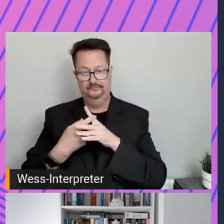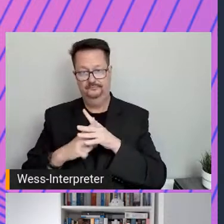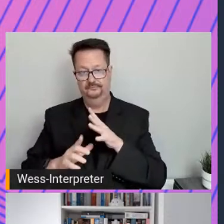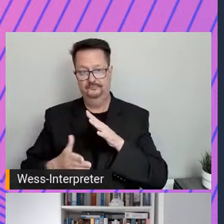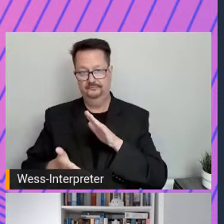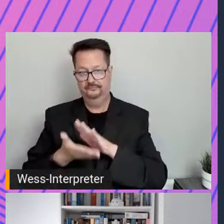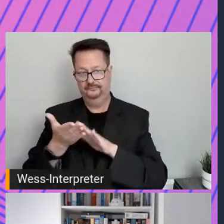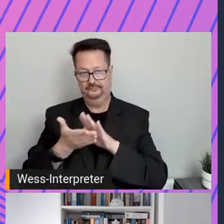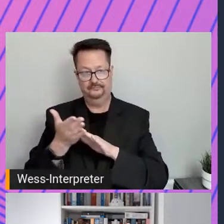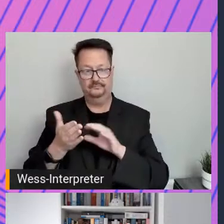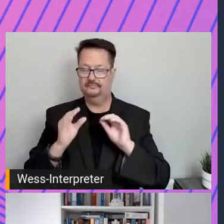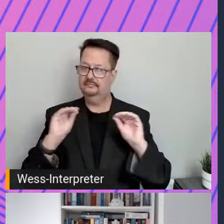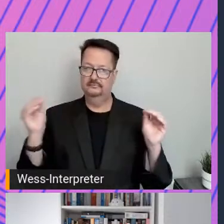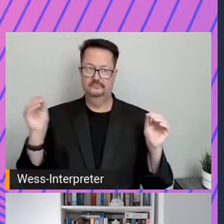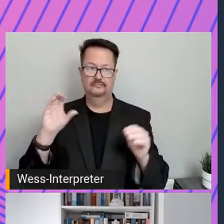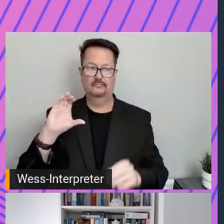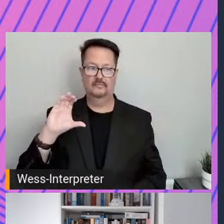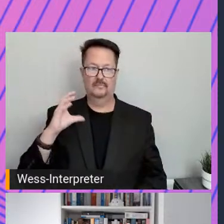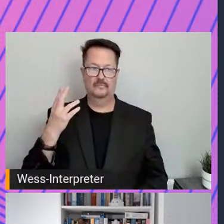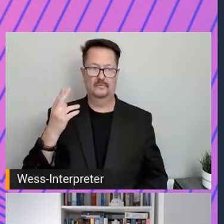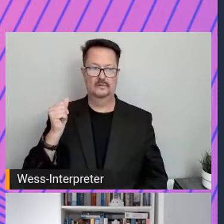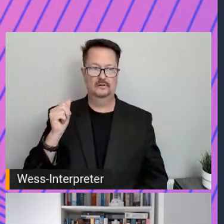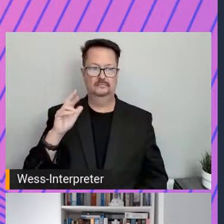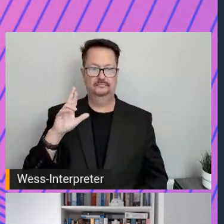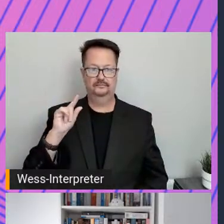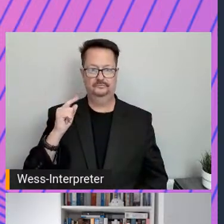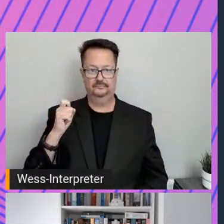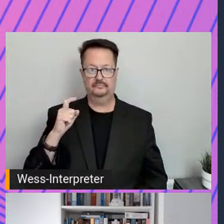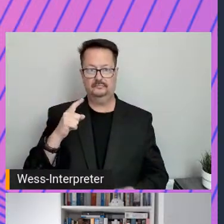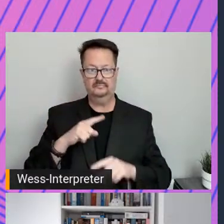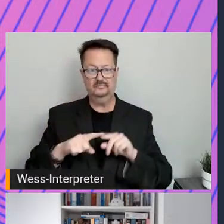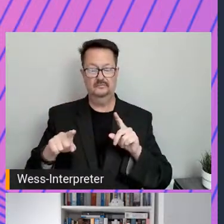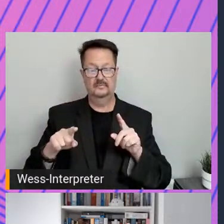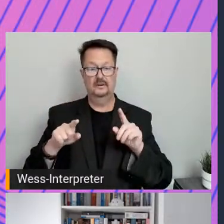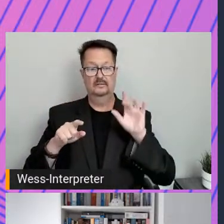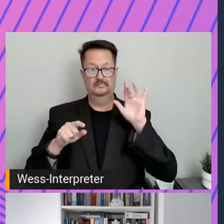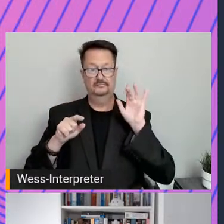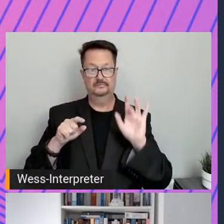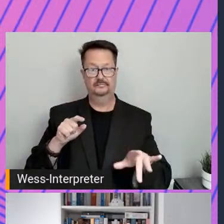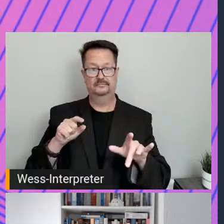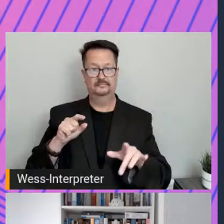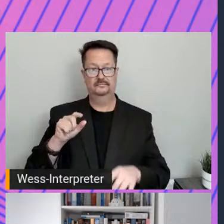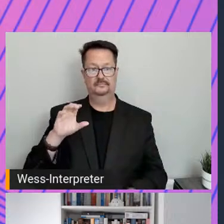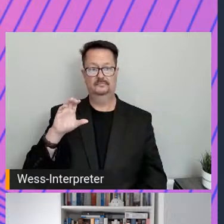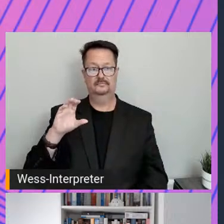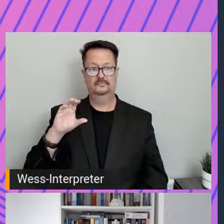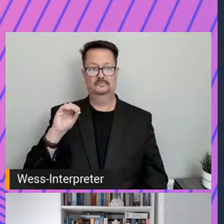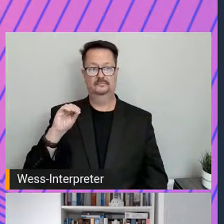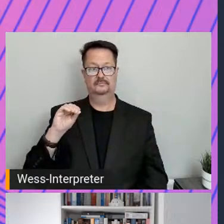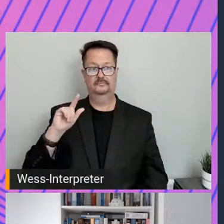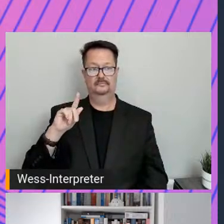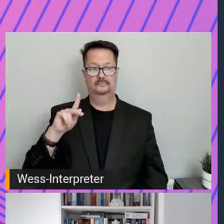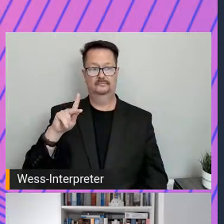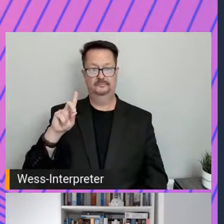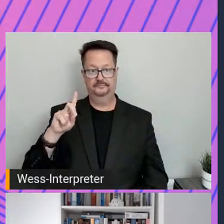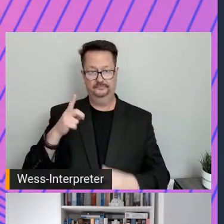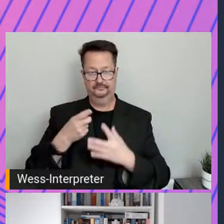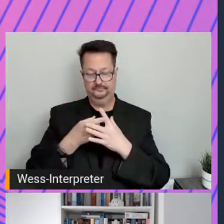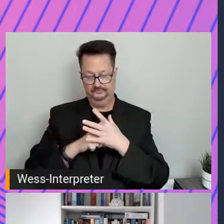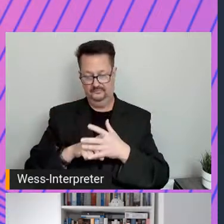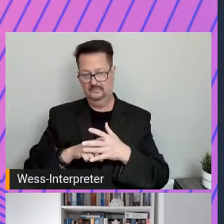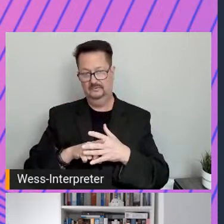there's no charge. But then once my code starts running, I'm charged in each millisecond that code continues to run.